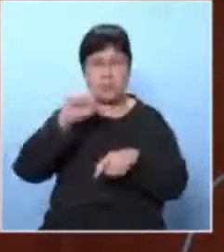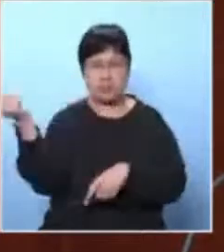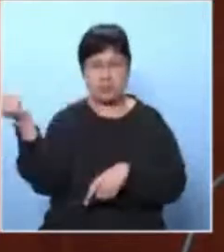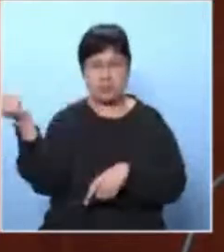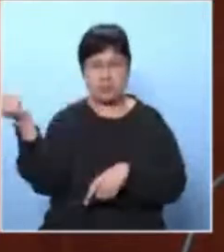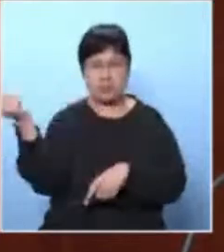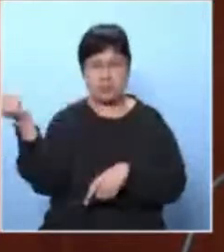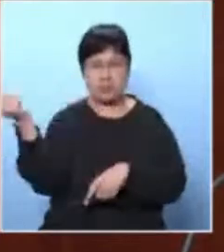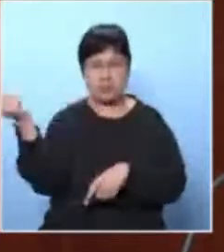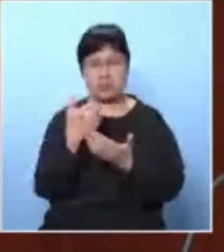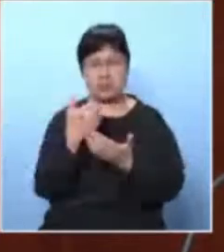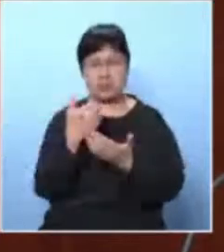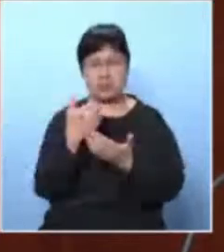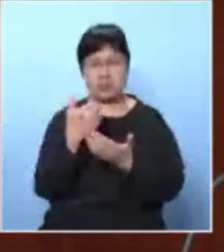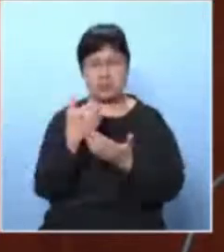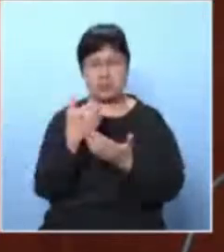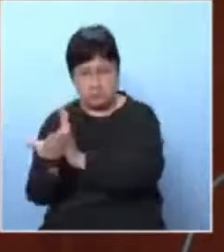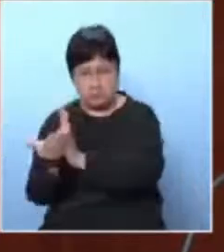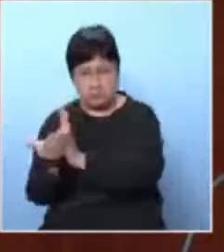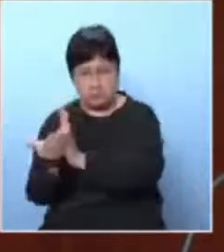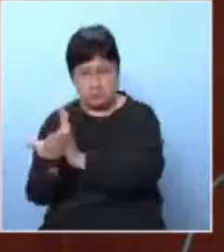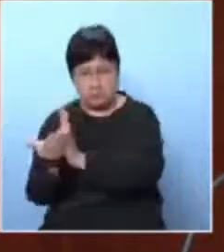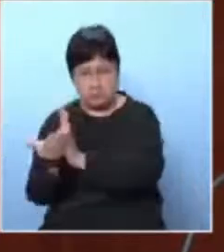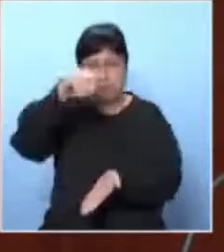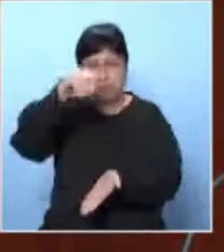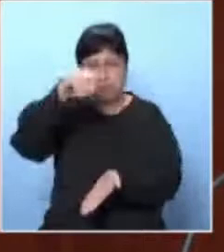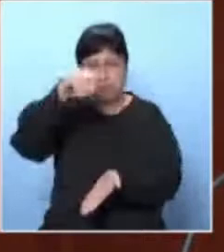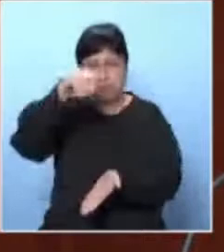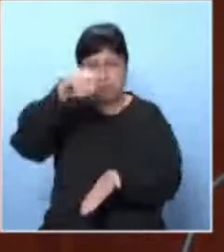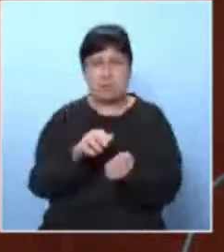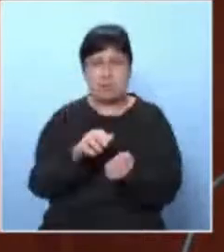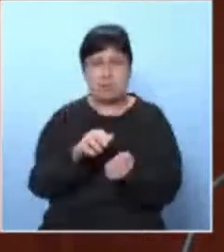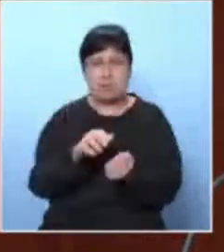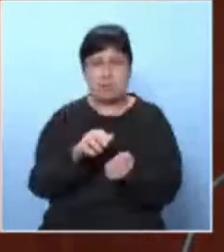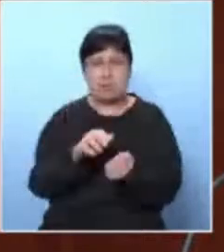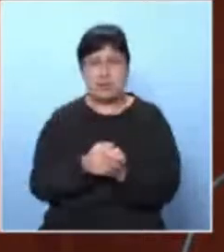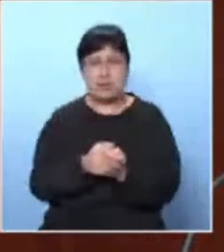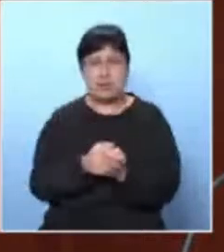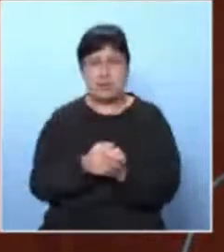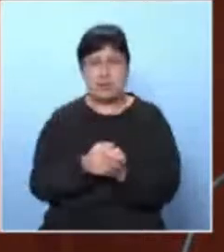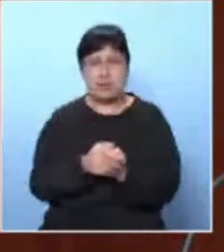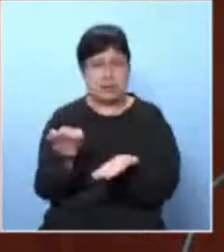have decided to implement smart and green mass transit in the following areas.